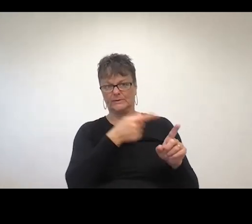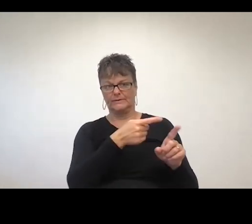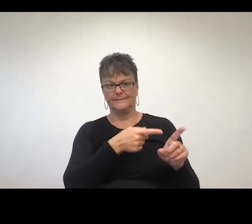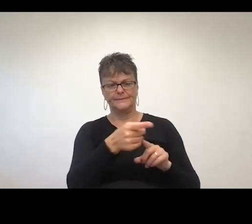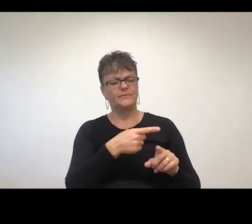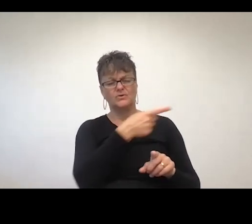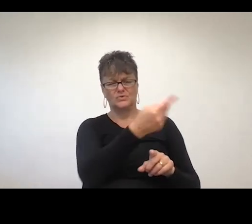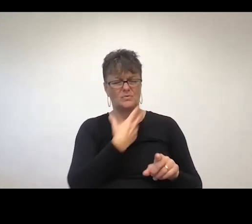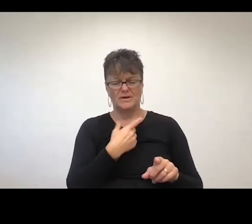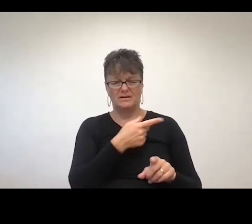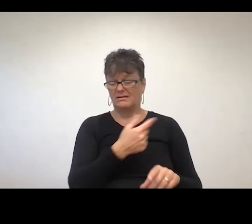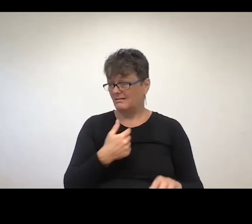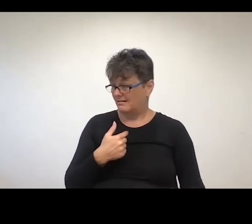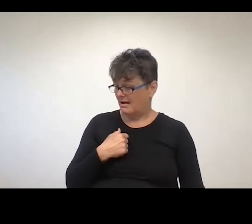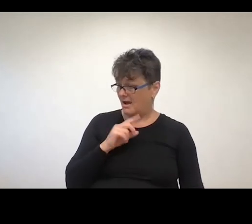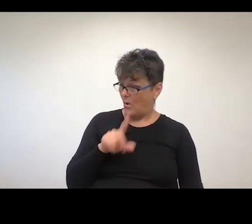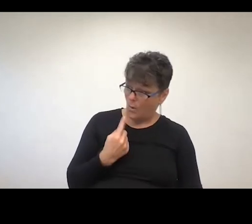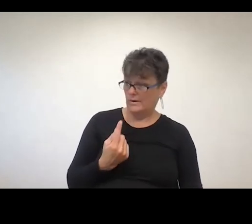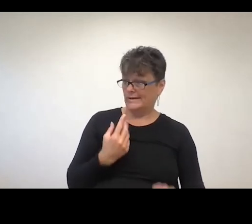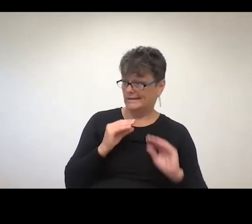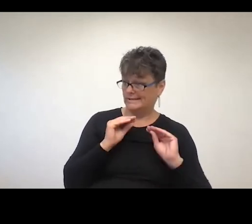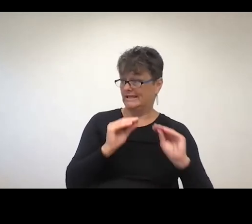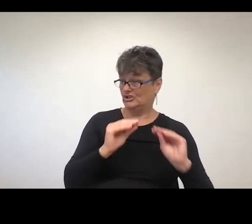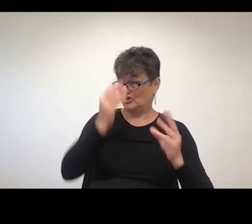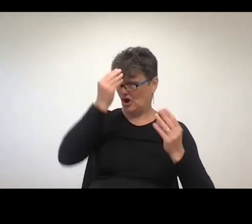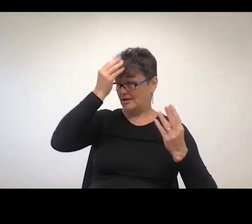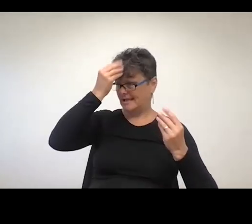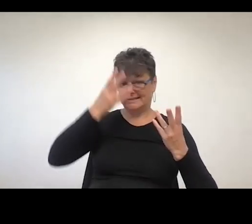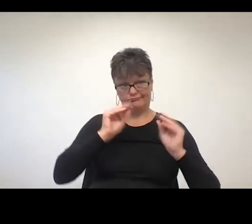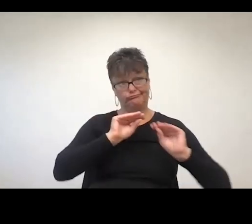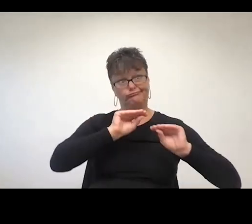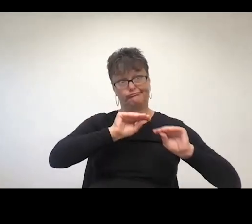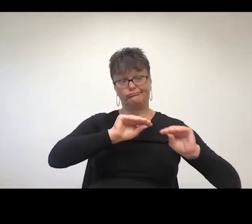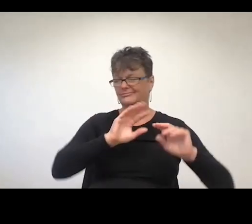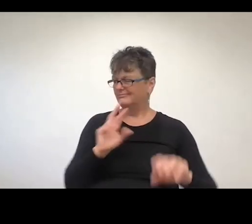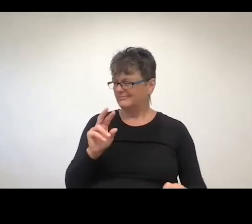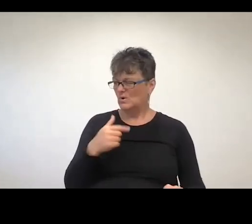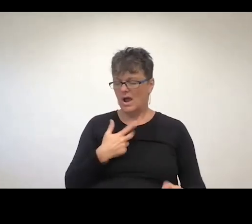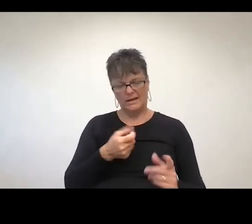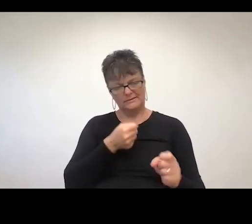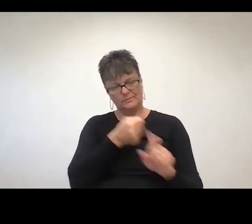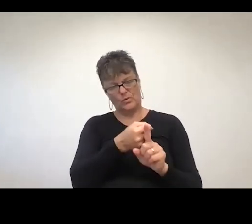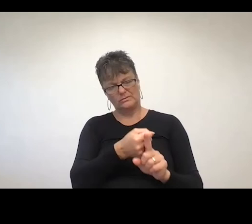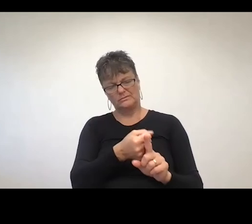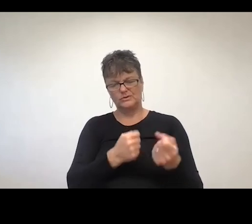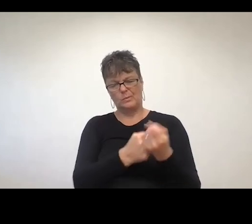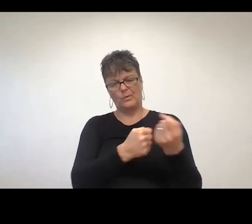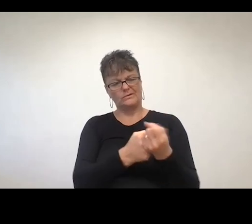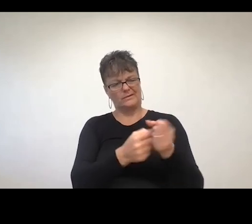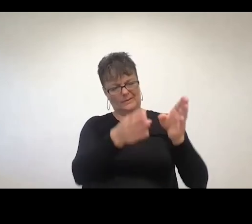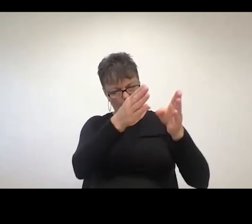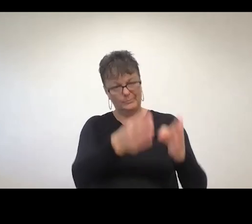see myself as only teaching content. I see myself as supporting the whole student. Brian Dewsbury says the same thing,